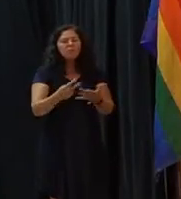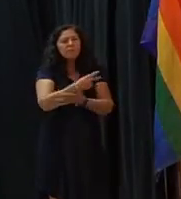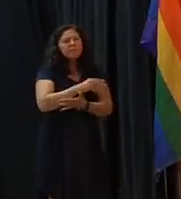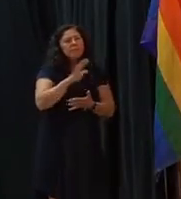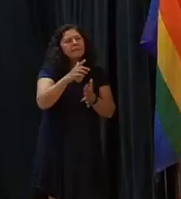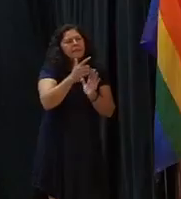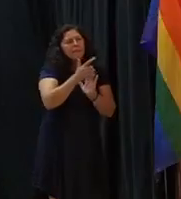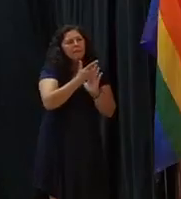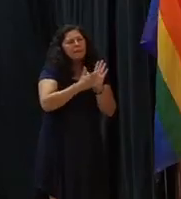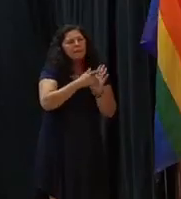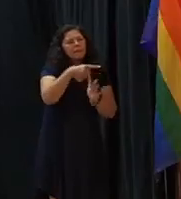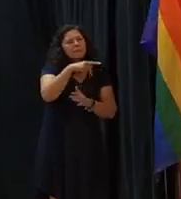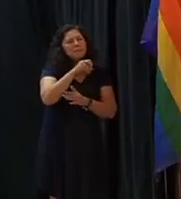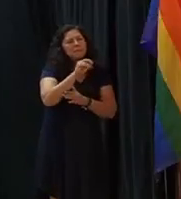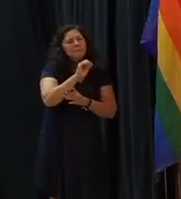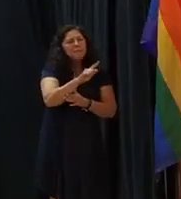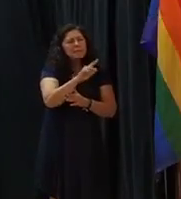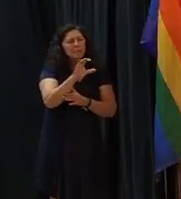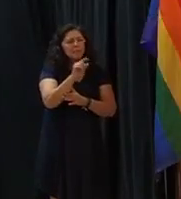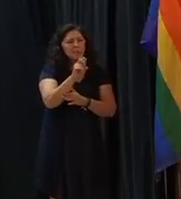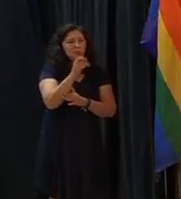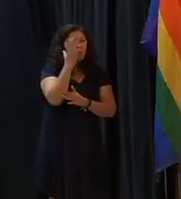time they were trying to criminalize